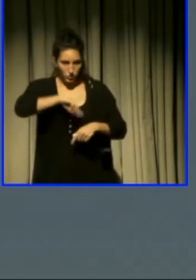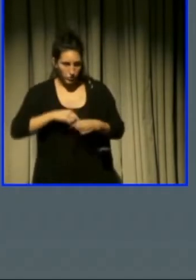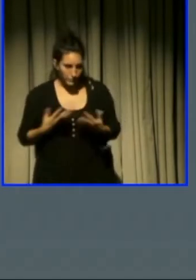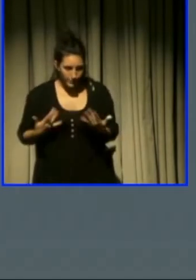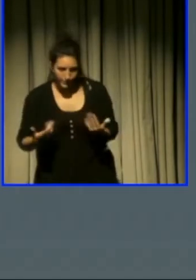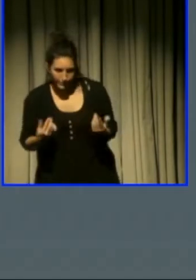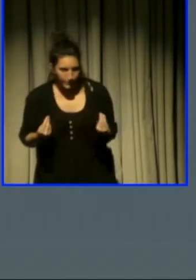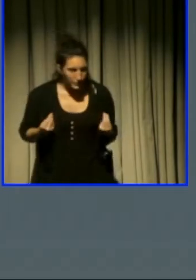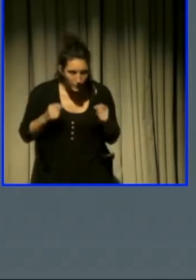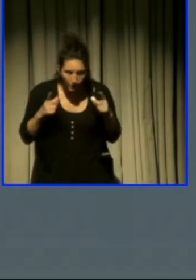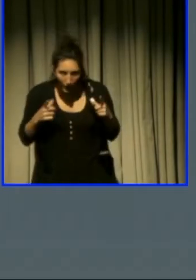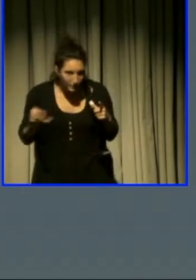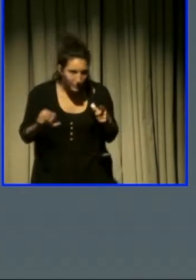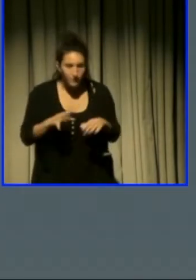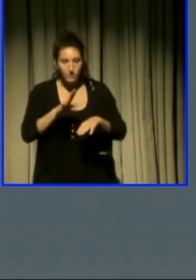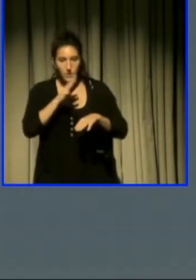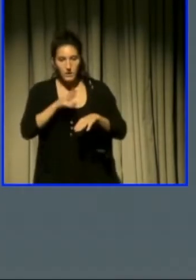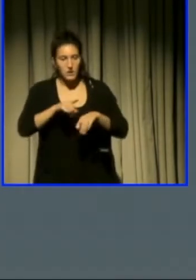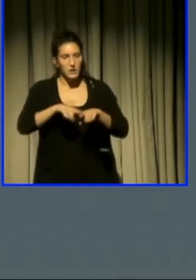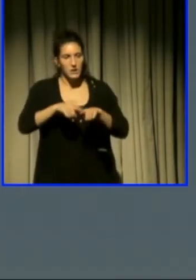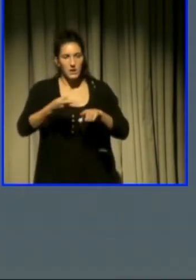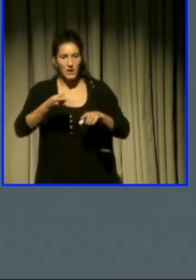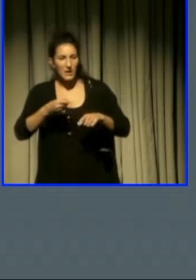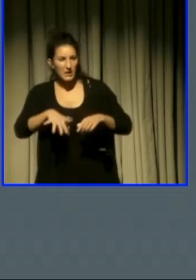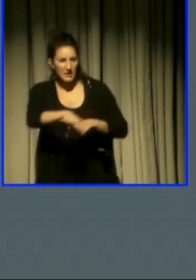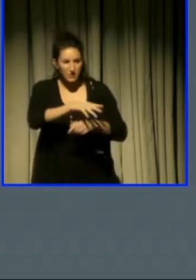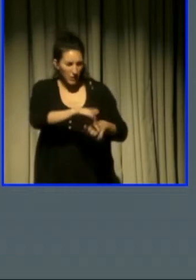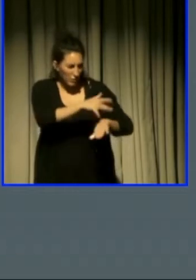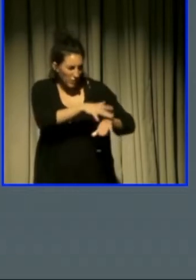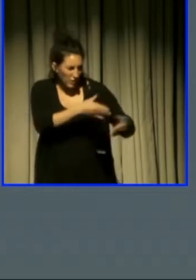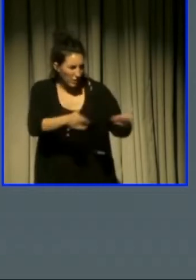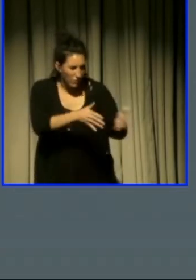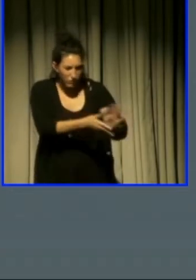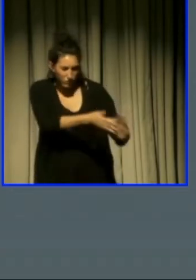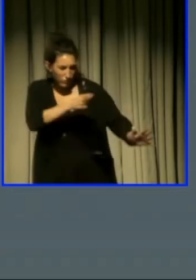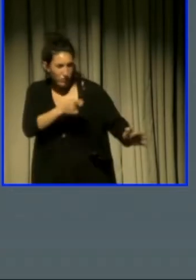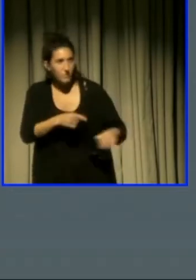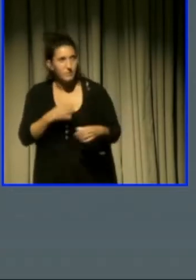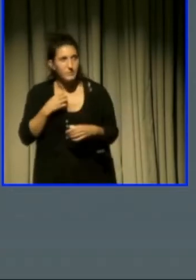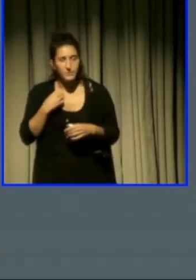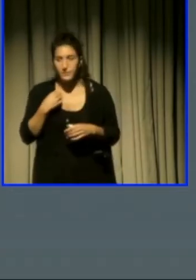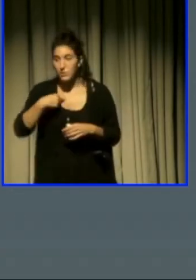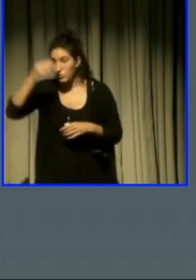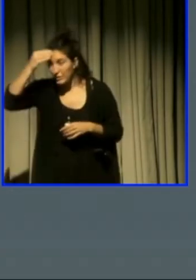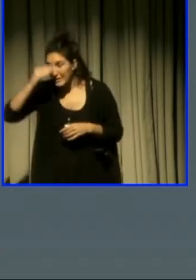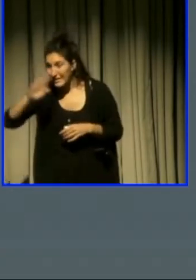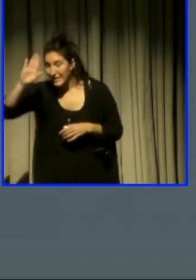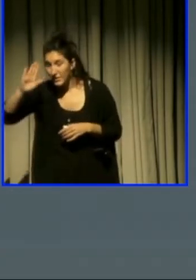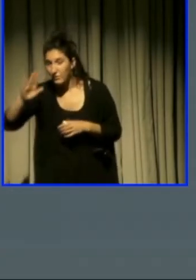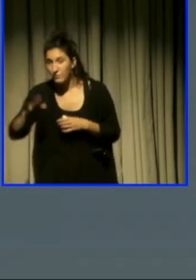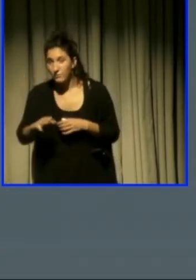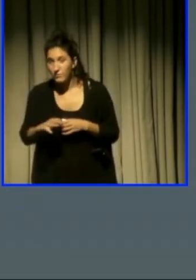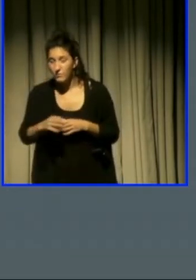the forefront of a lot of this acceleration. And I think Verizon's CEO sums this up really well in this quote